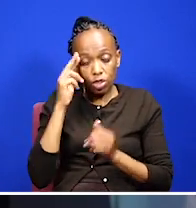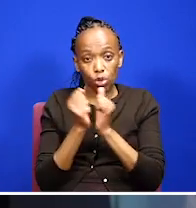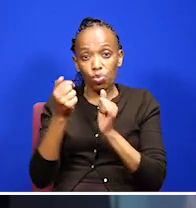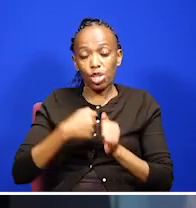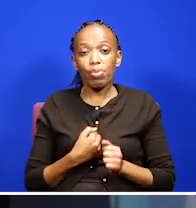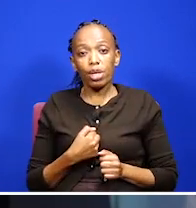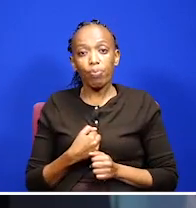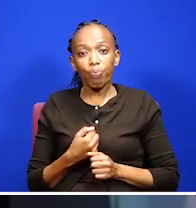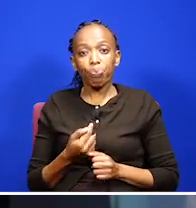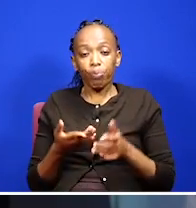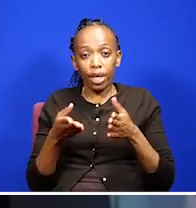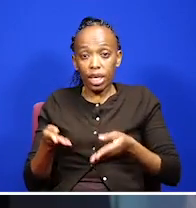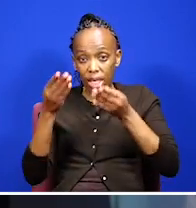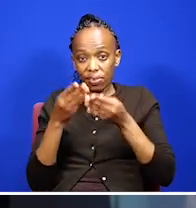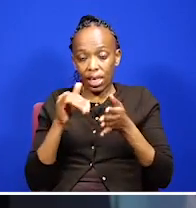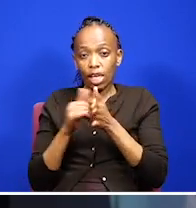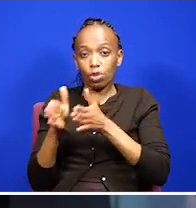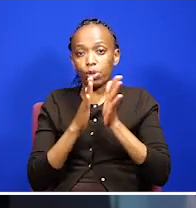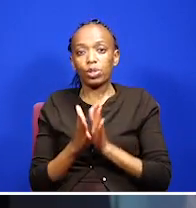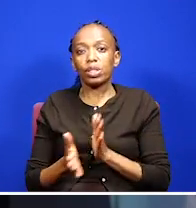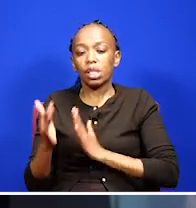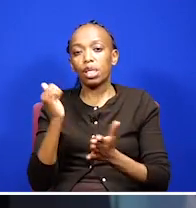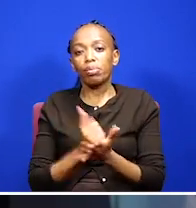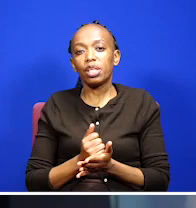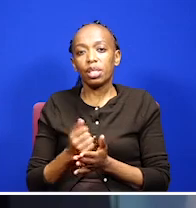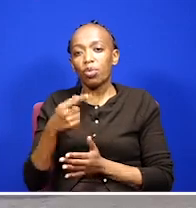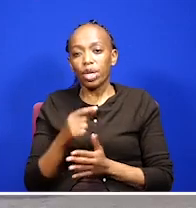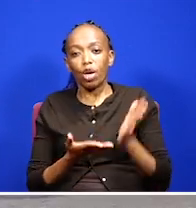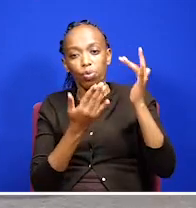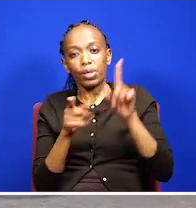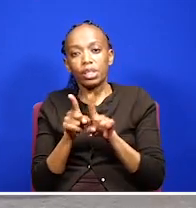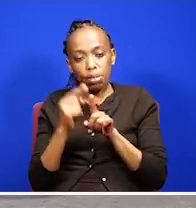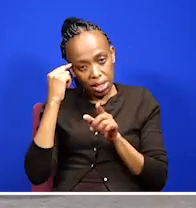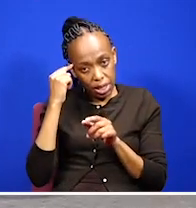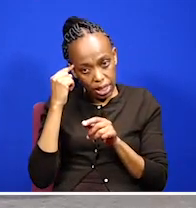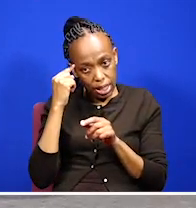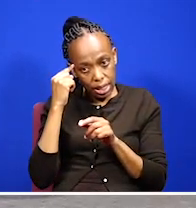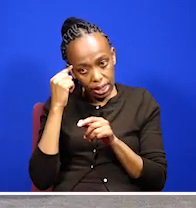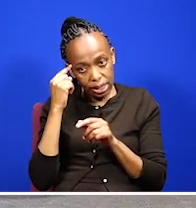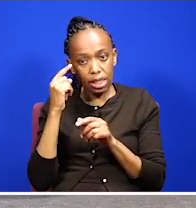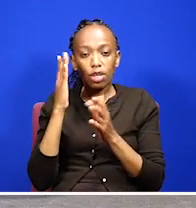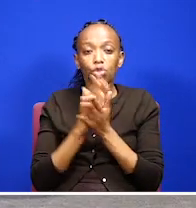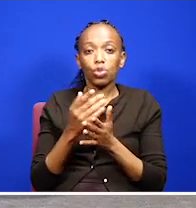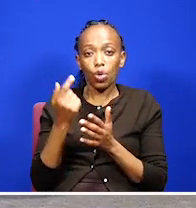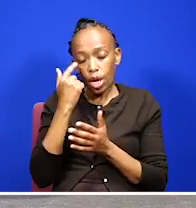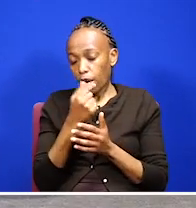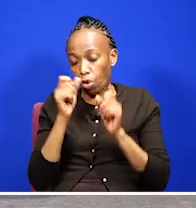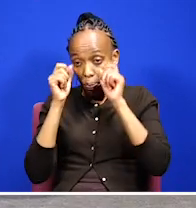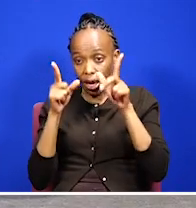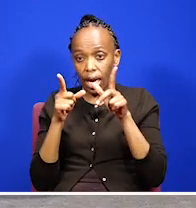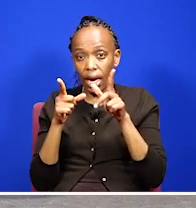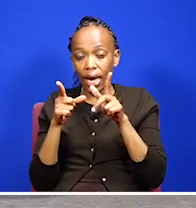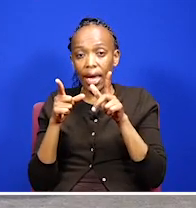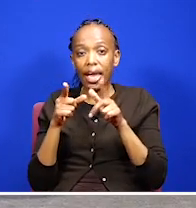me. You know, so he gives us that opportunity. Amen. Yes. We're looking forward. I think it's going to be a real eye-opener and certainly a